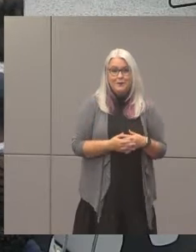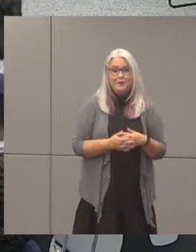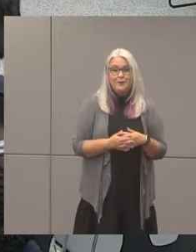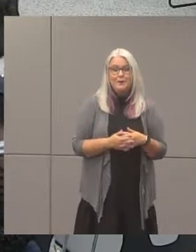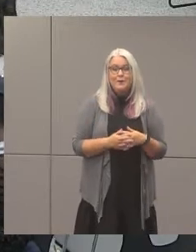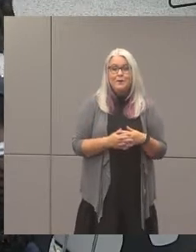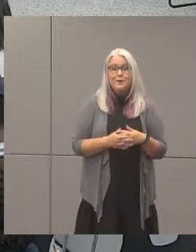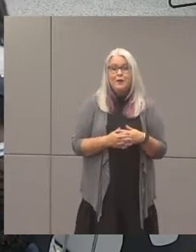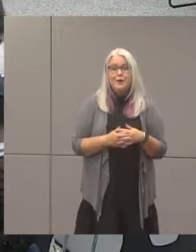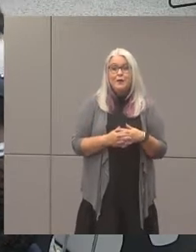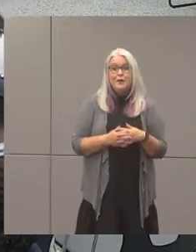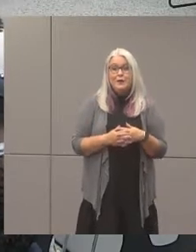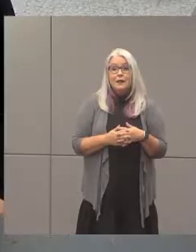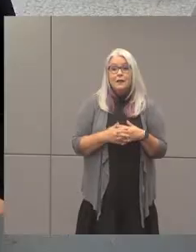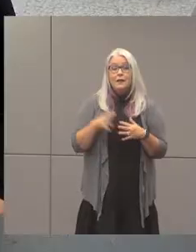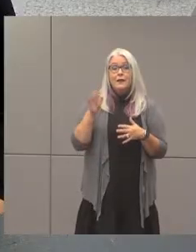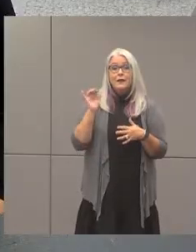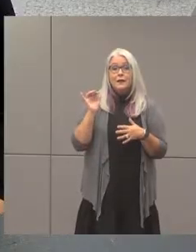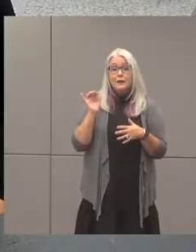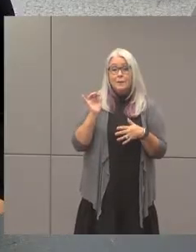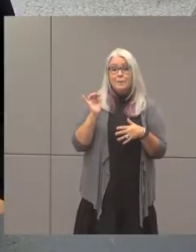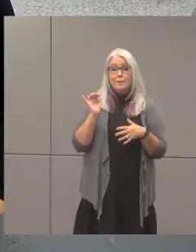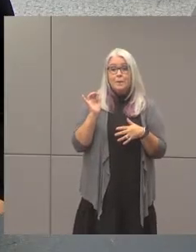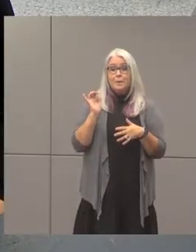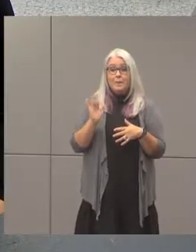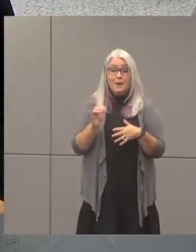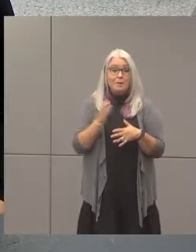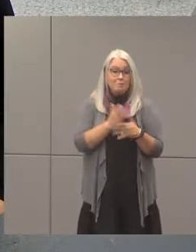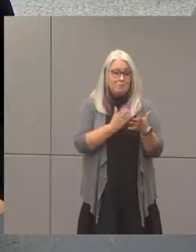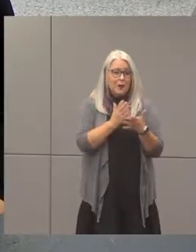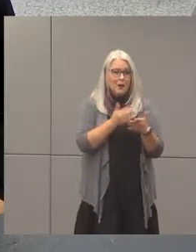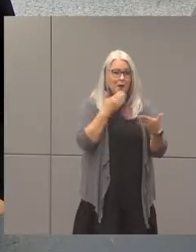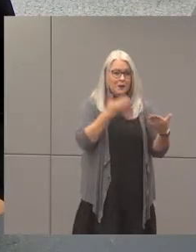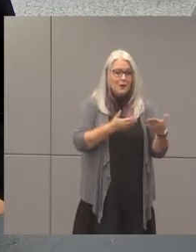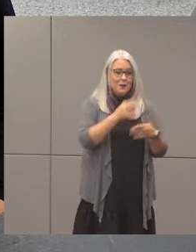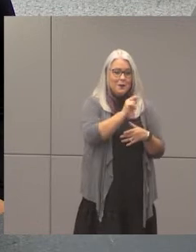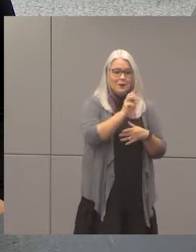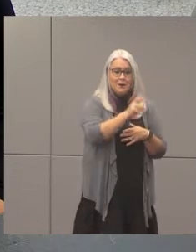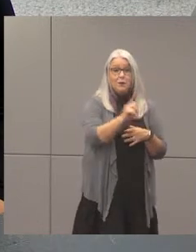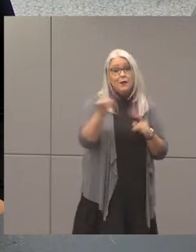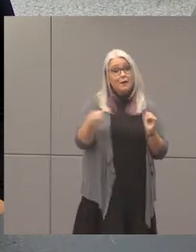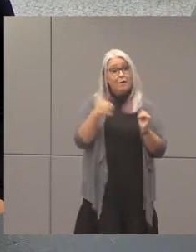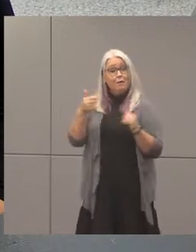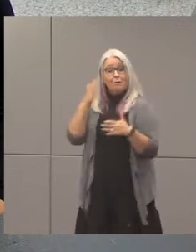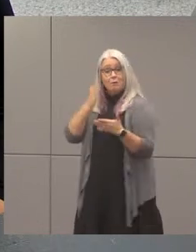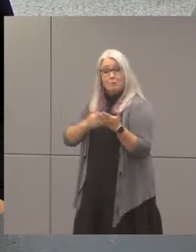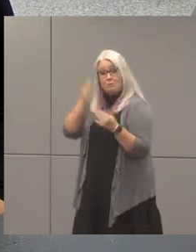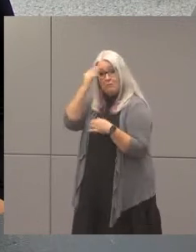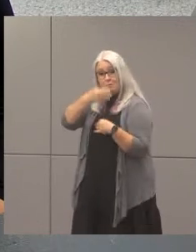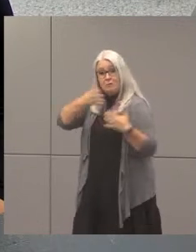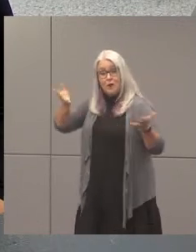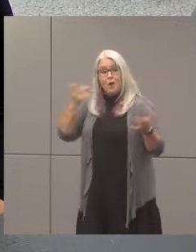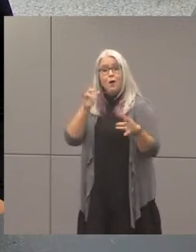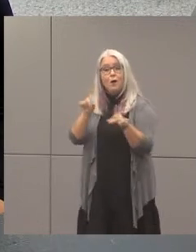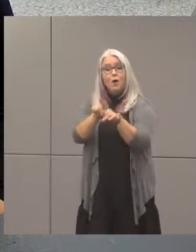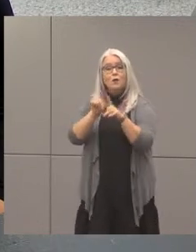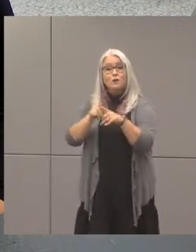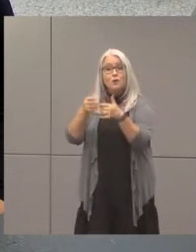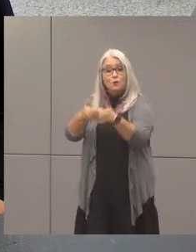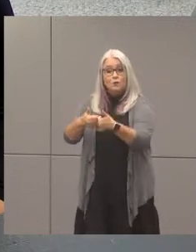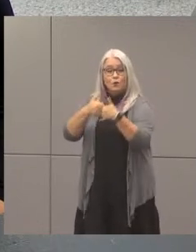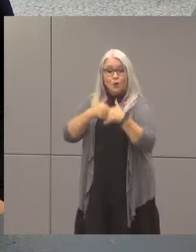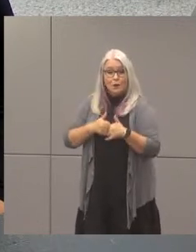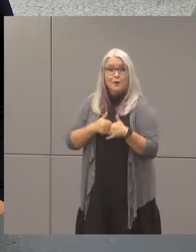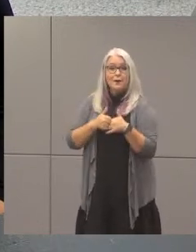And so that's part of the good news. The other part of the good news is that we were also awarded